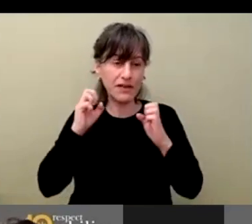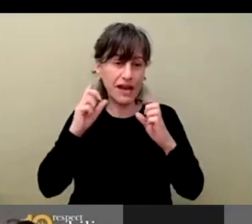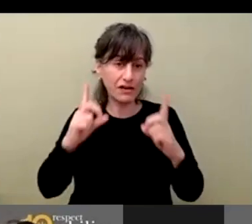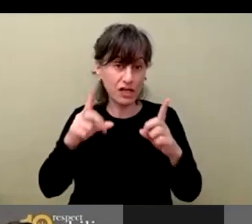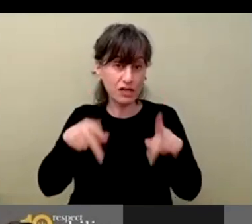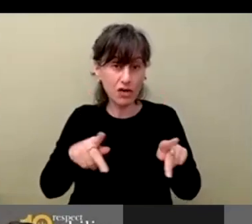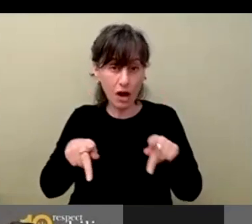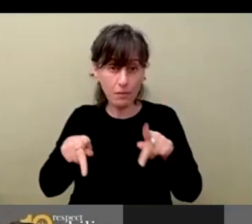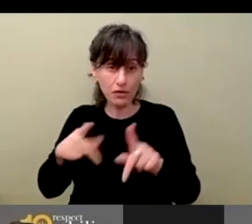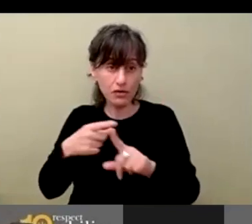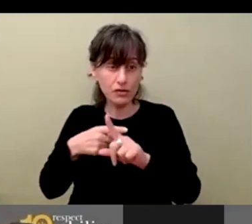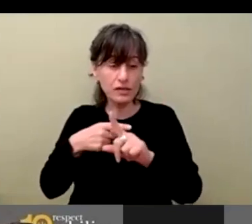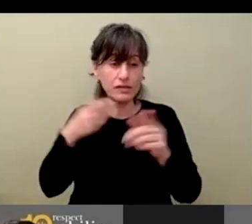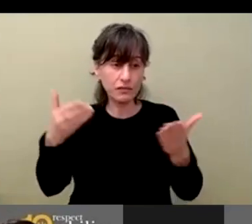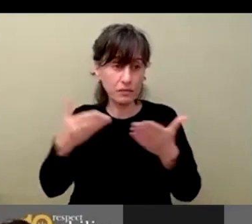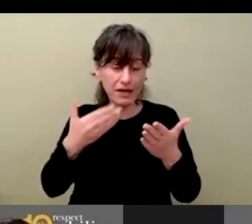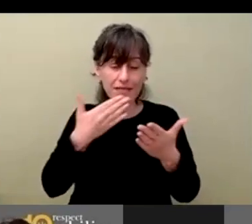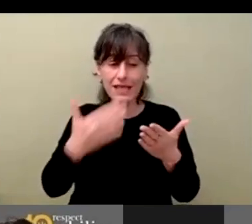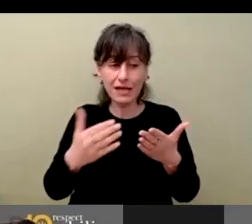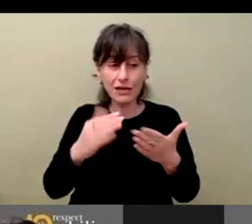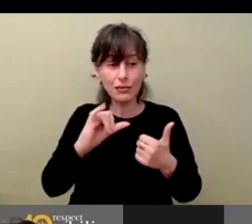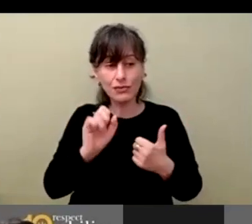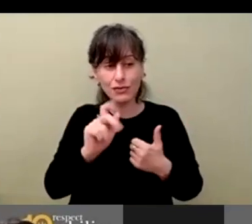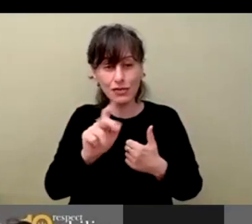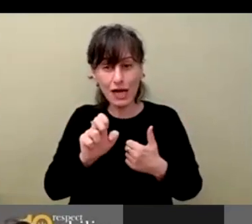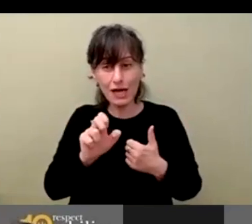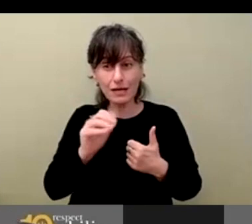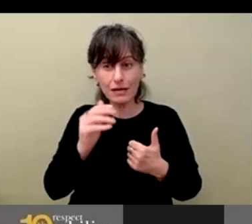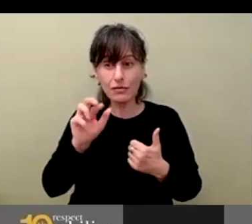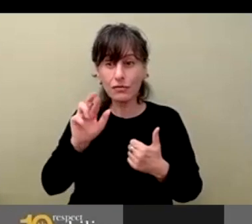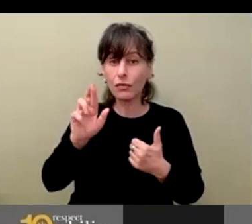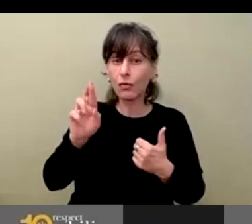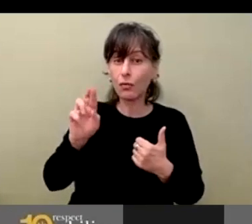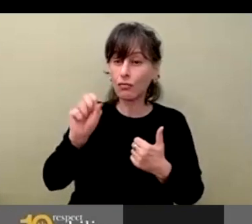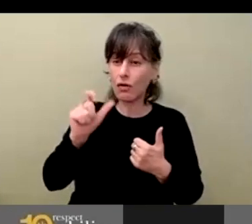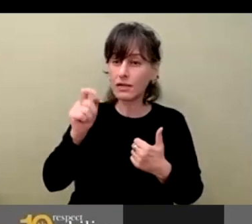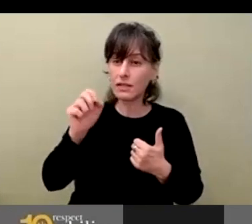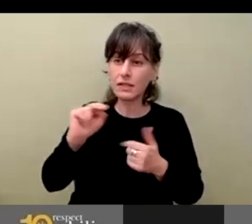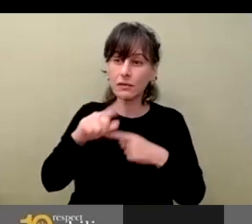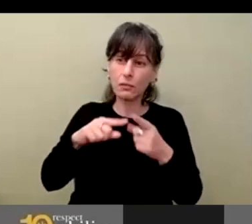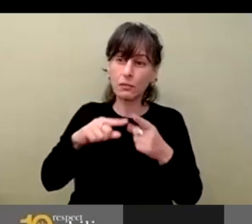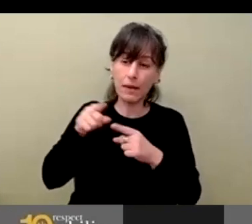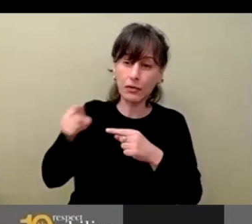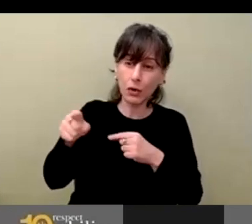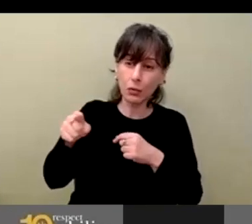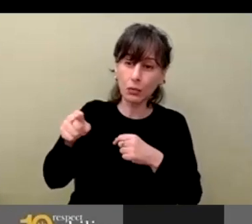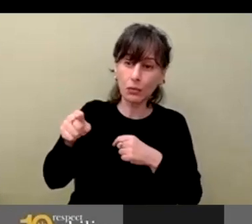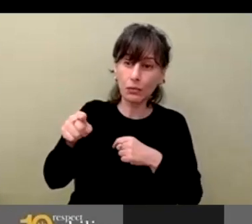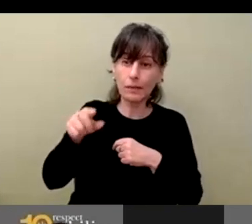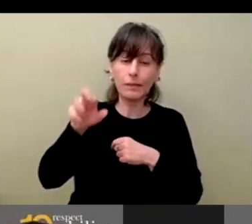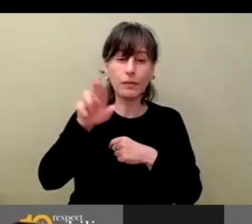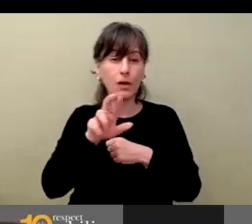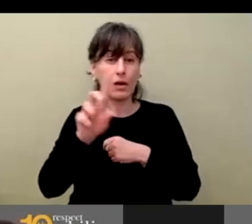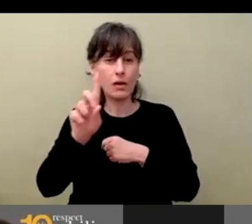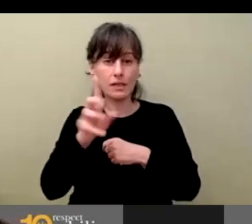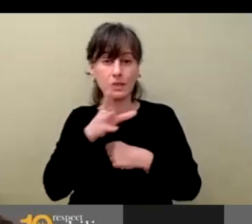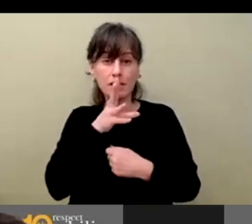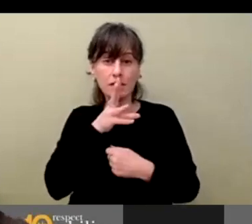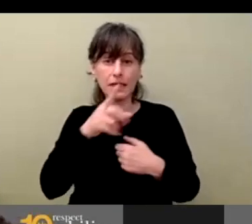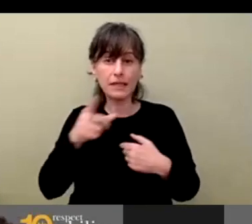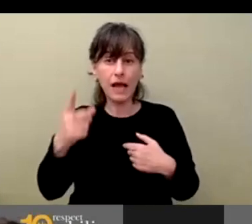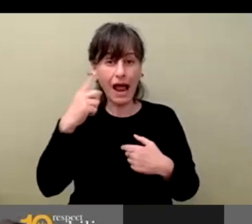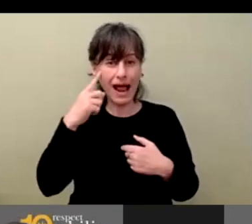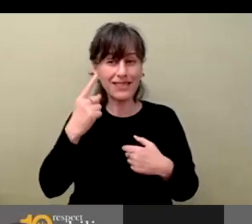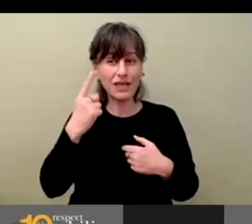provided. That's great. Thank you so much, Jake. Rostam, how about you? How did the fellowship impact your personal growth? I think that one